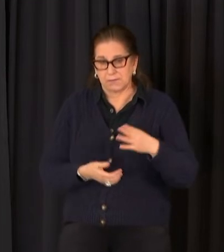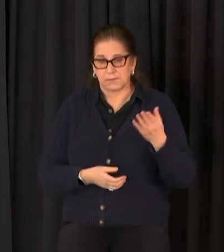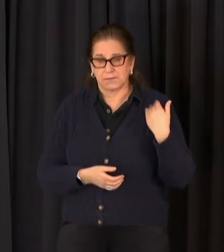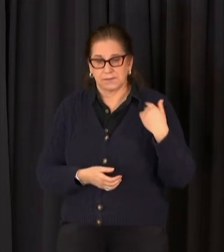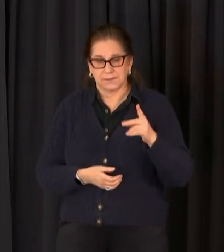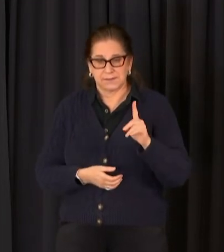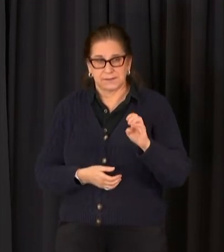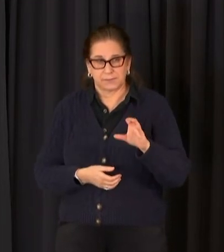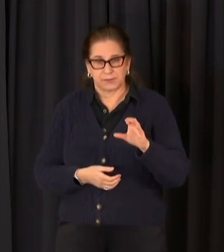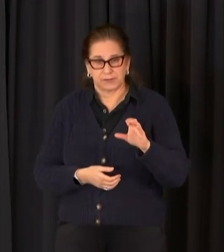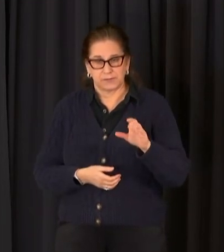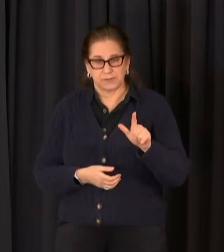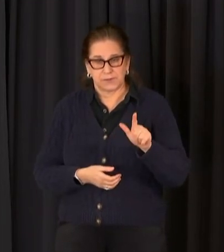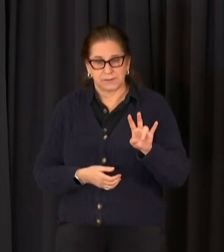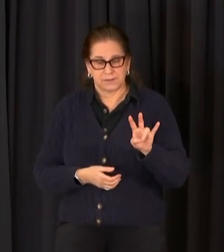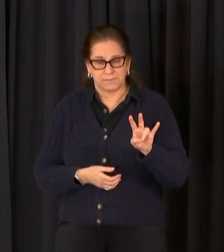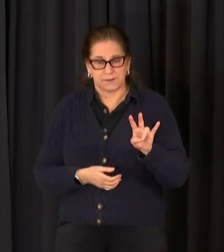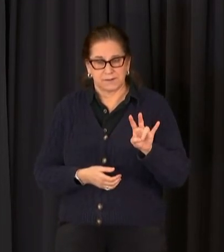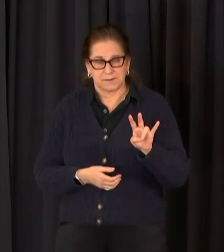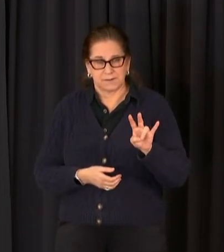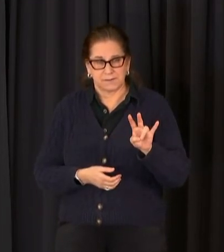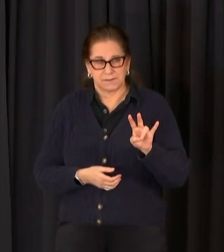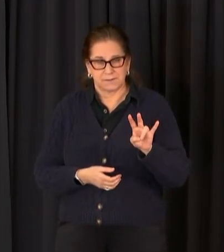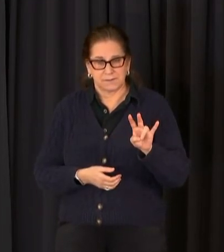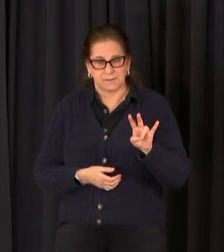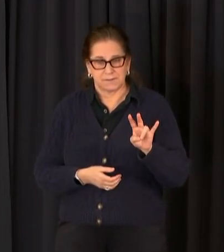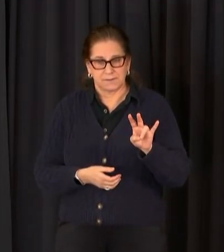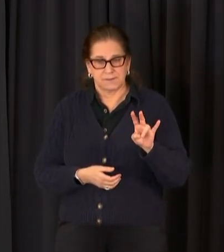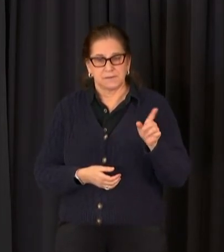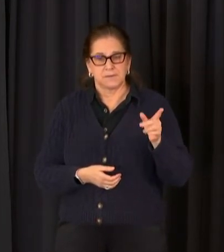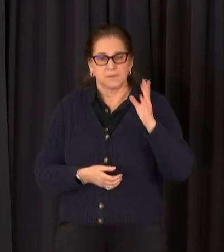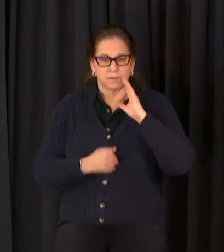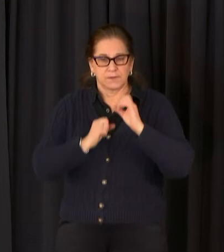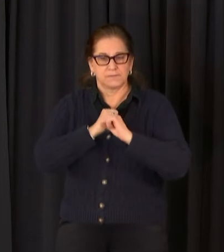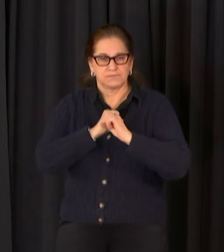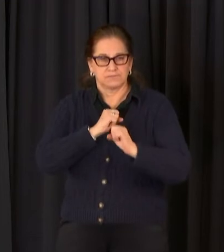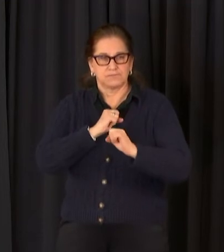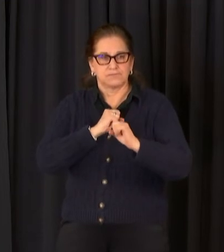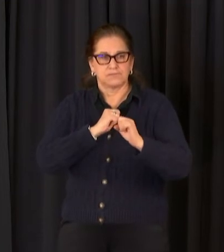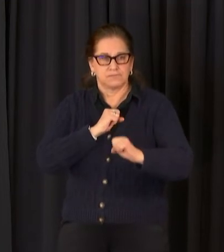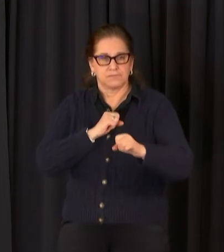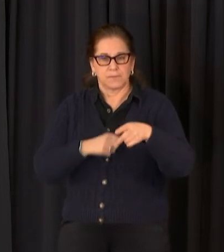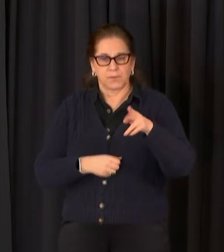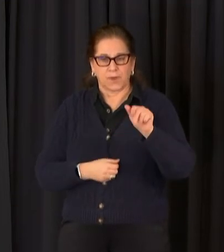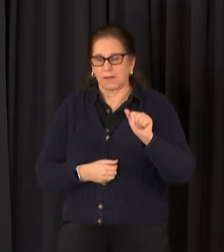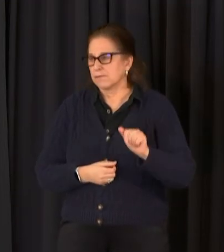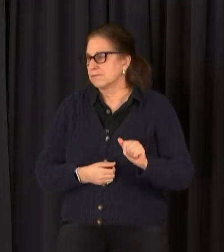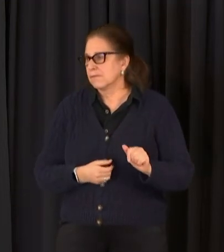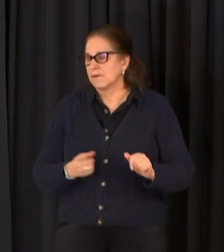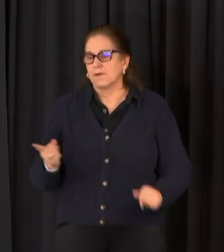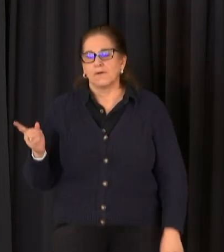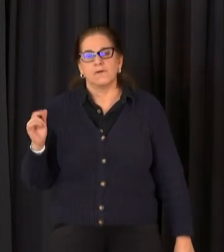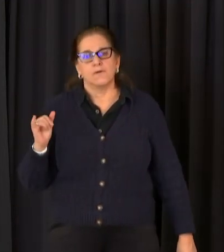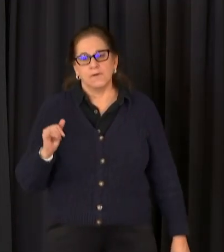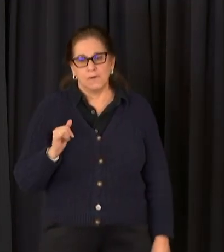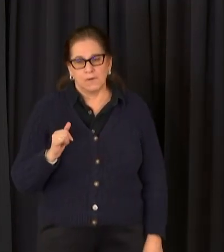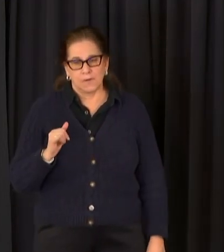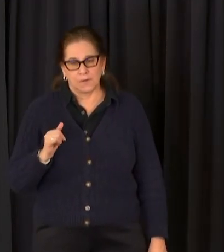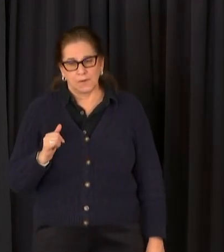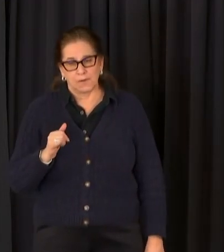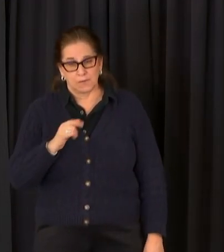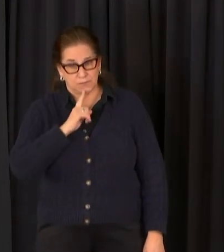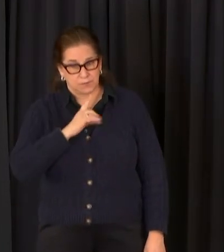27th, therefore continuing and extending the PUA program. So it was kind of if you will, a bonus for the